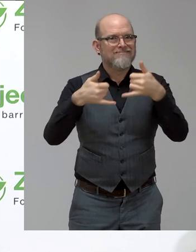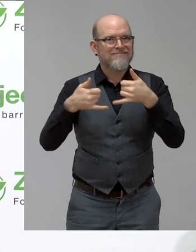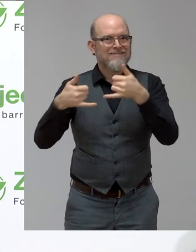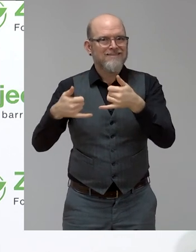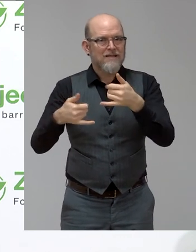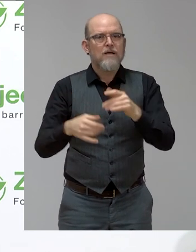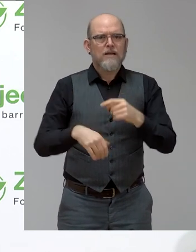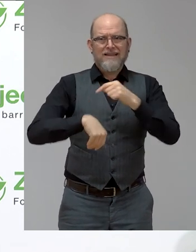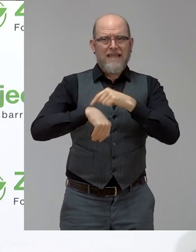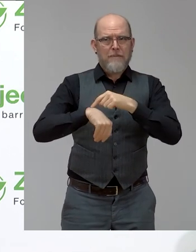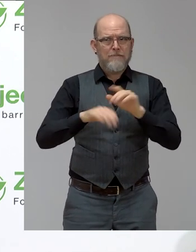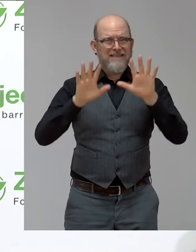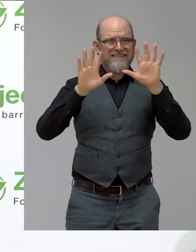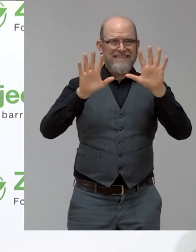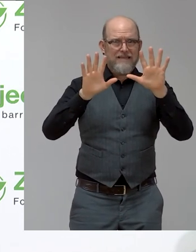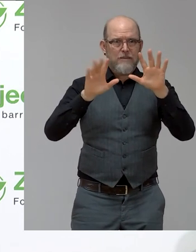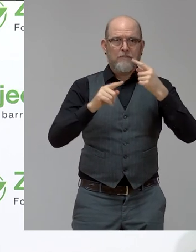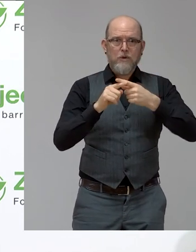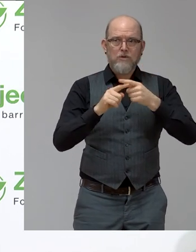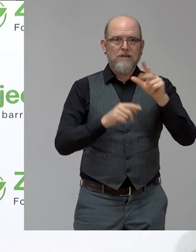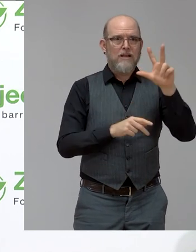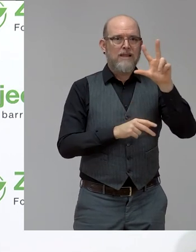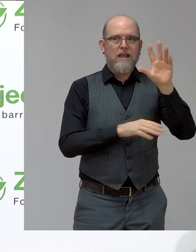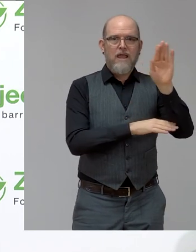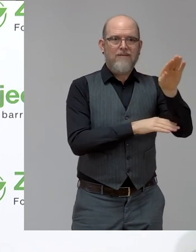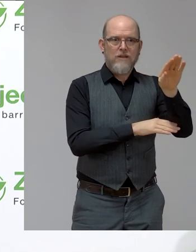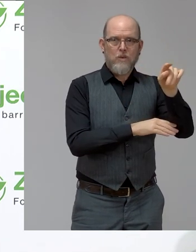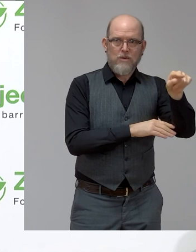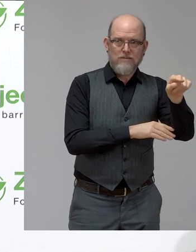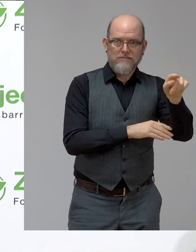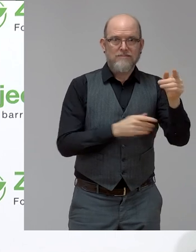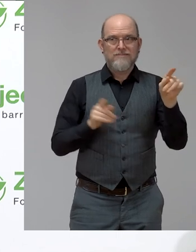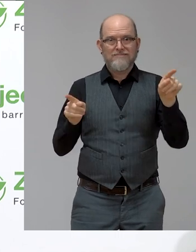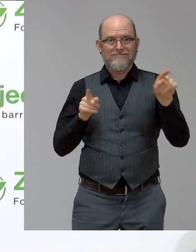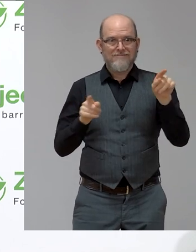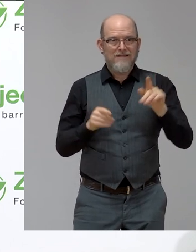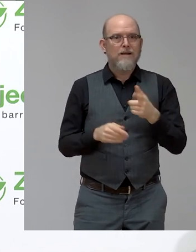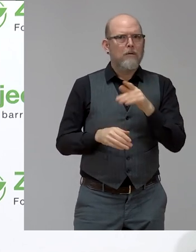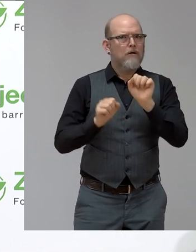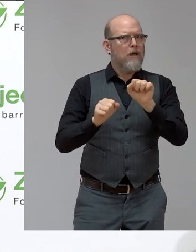European time. Please spread your legs, but stay with us. After a short break, we will continue with